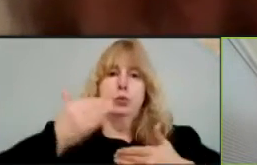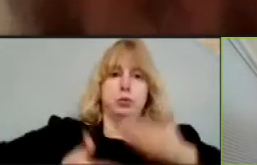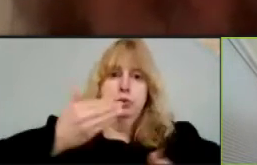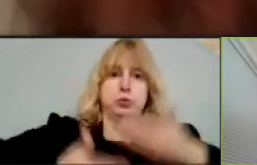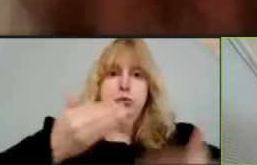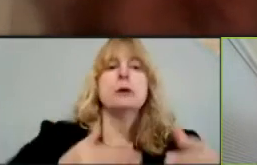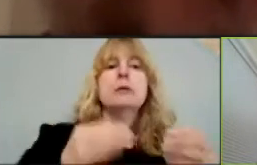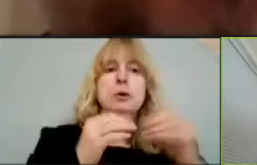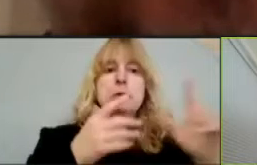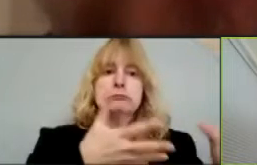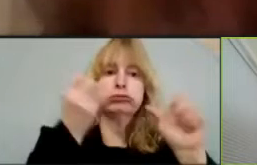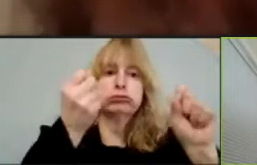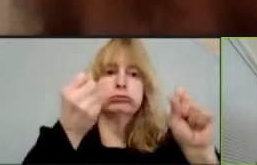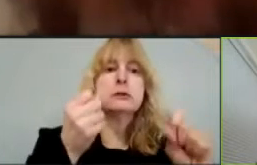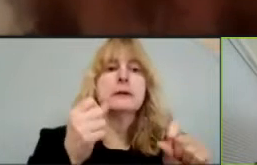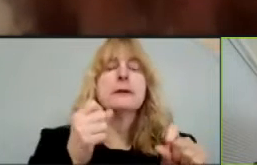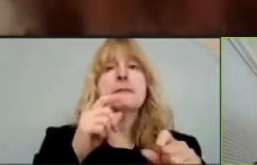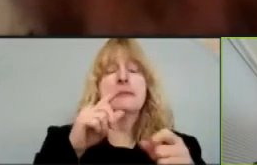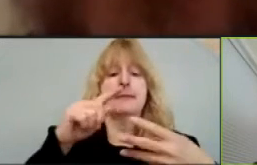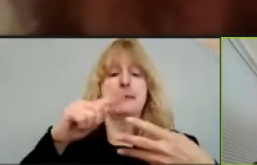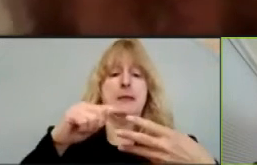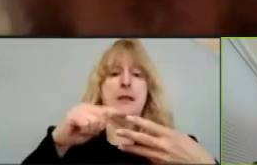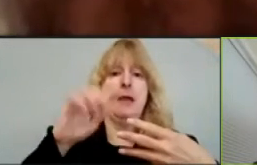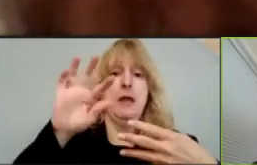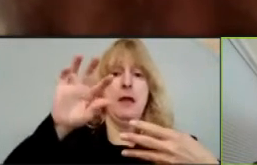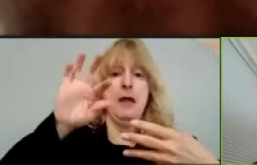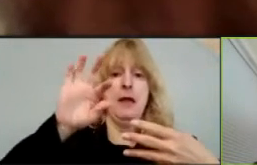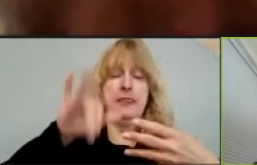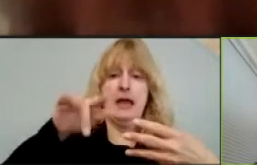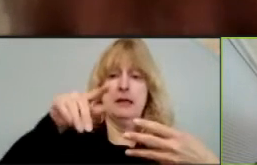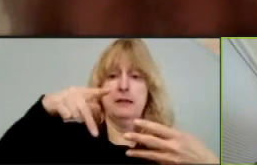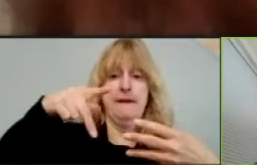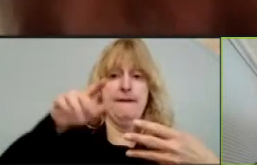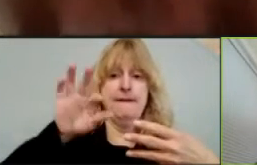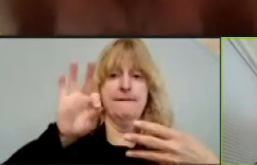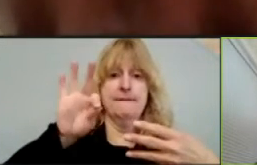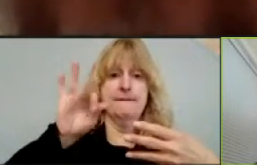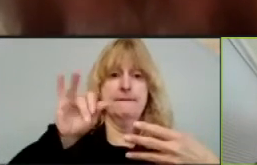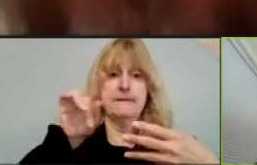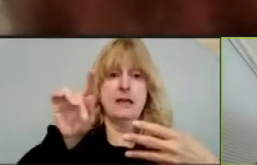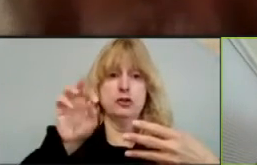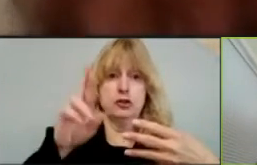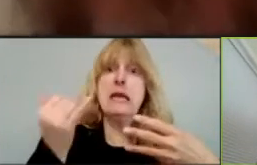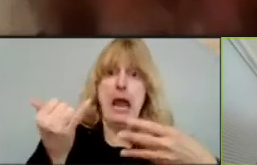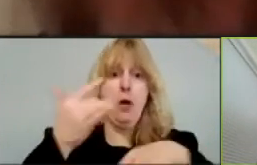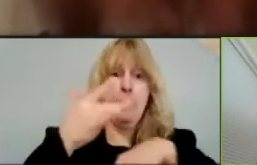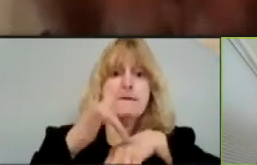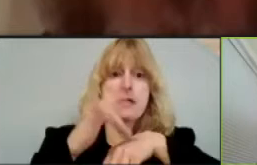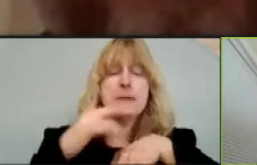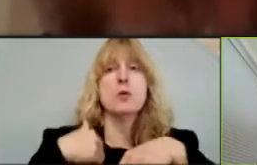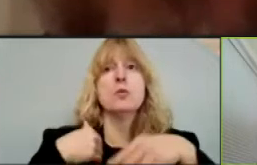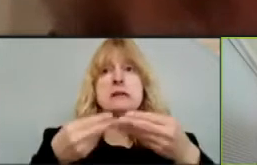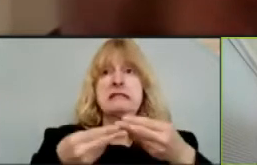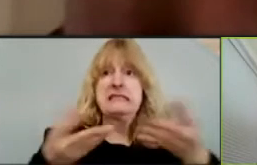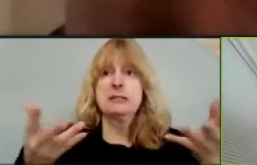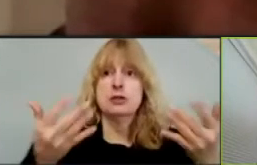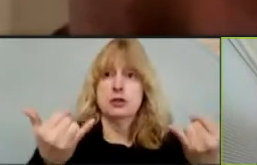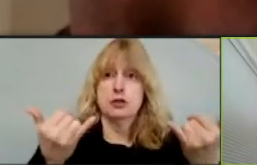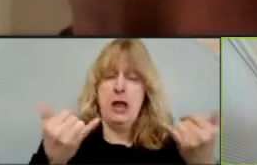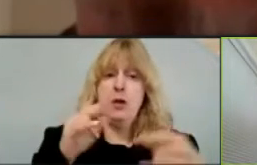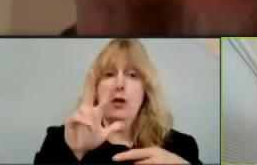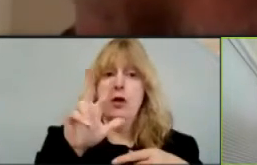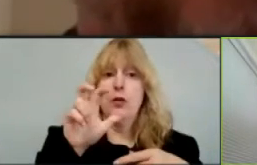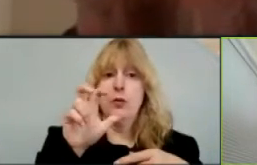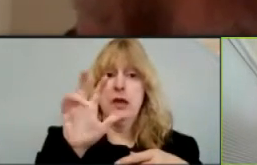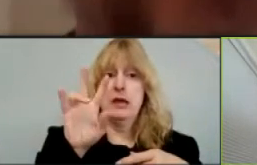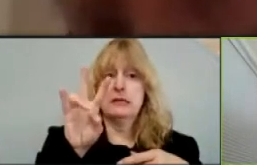Pfizer vaccine. As Dr. Fuller talked about, is currently available. We have distributed so far 372,000